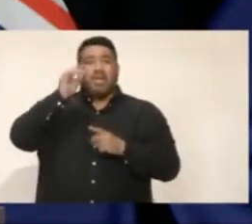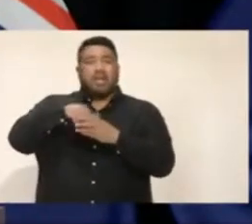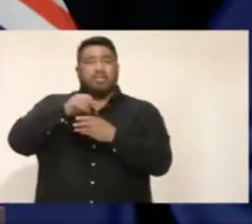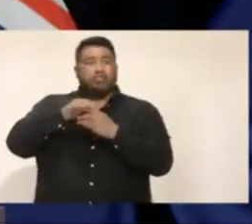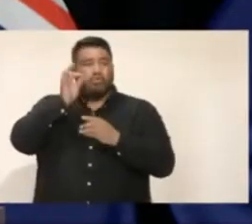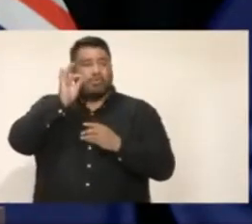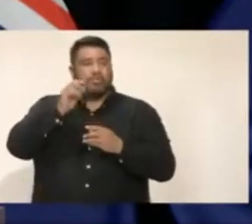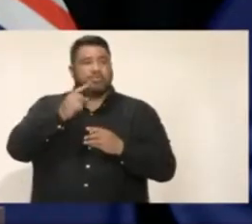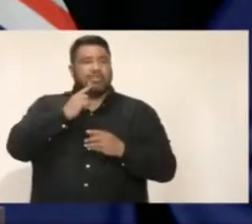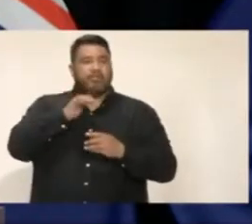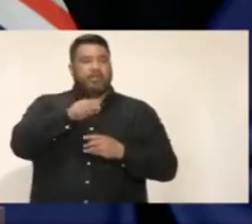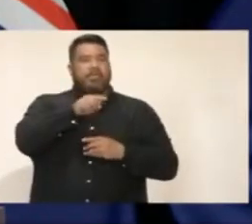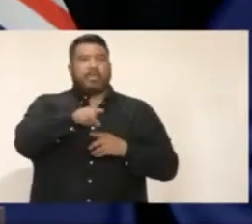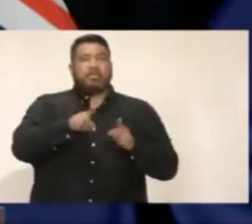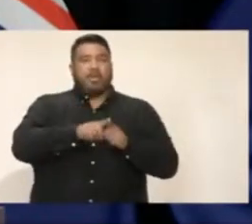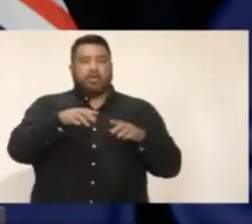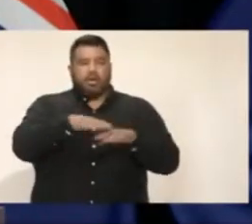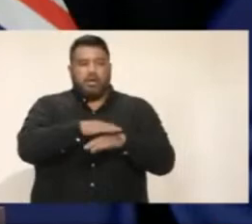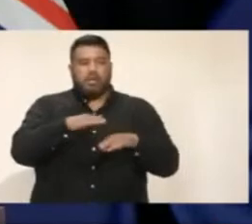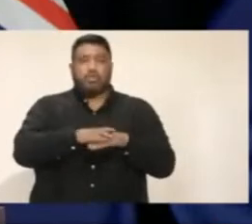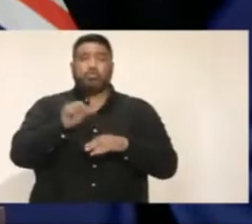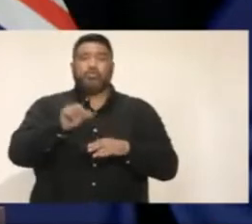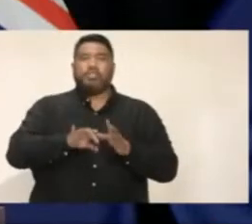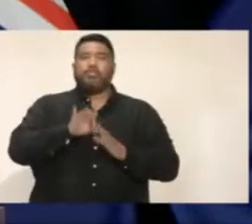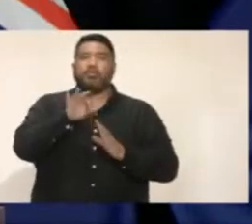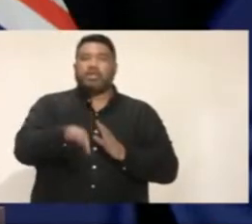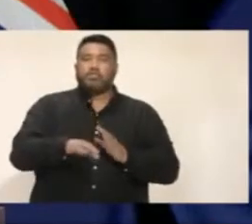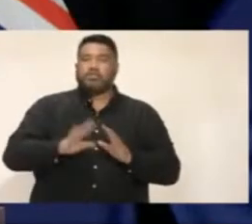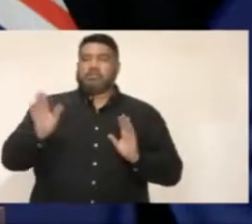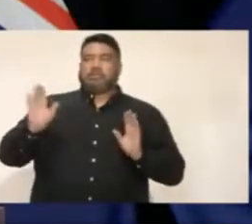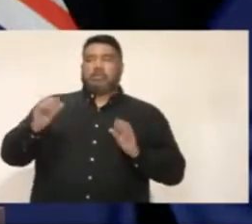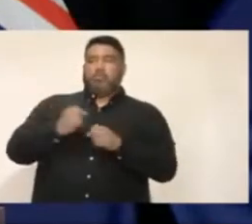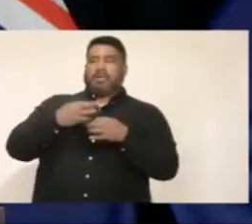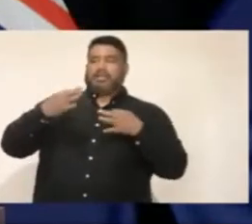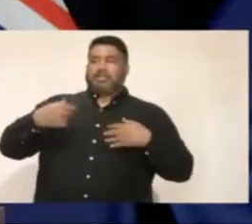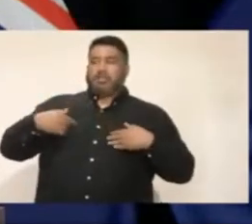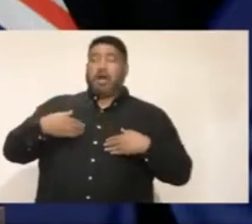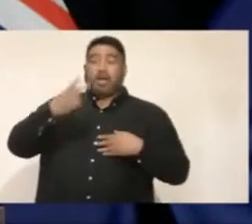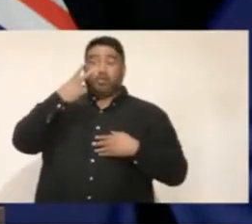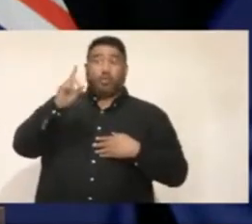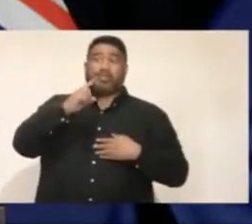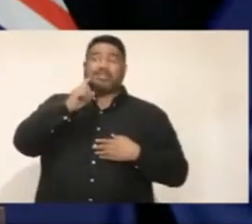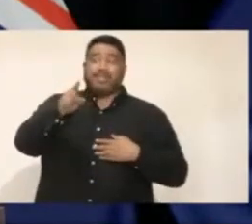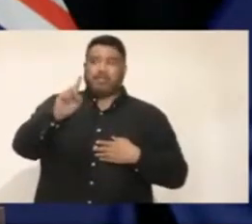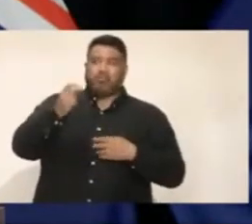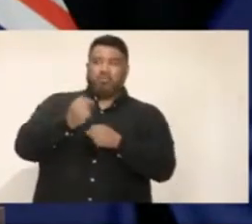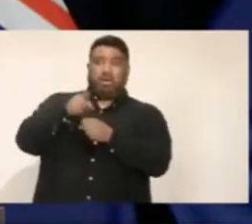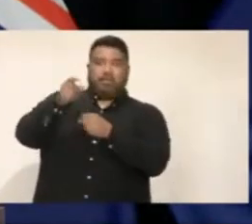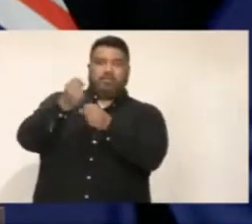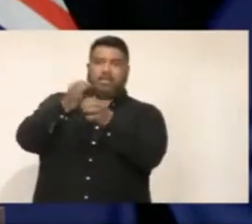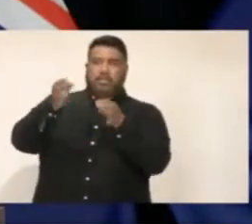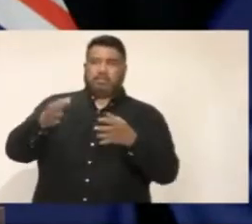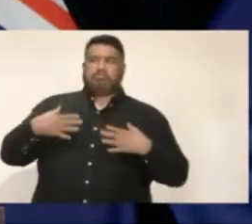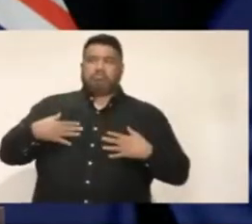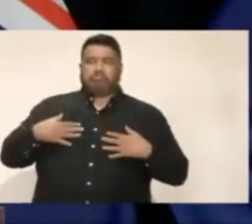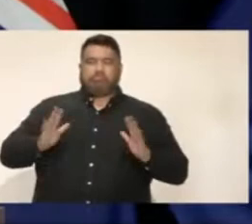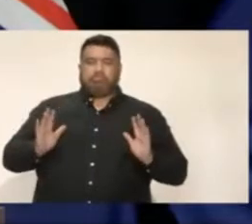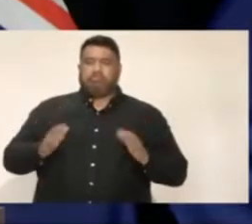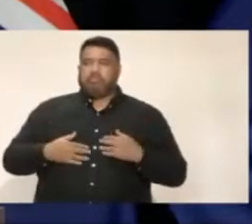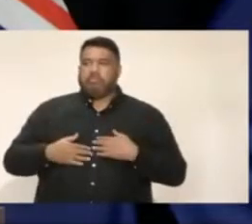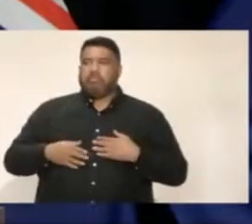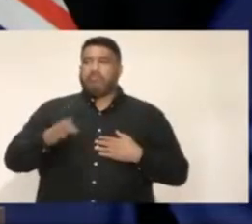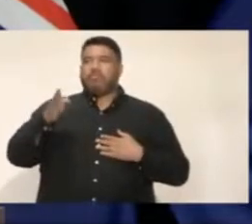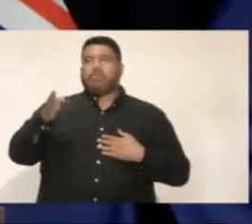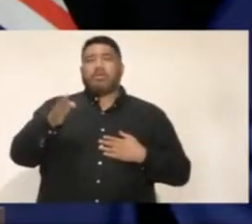that question raised. That would be for the Electoral Commission to determine. I wouldn't want to make any predetermination on that. That would be for them. Review